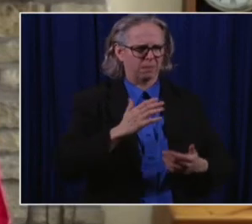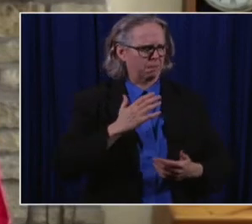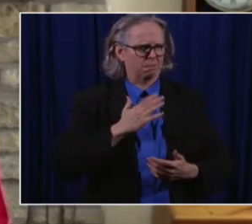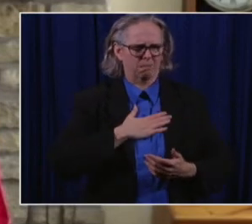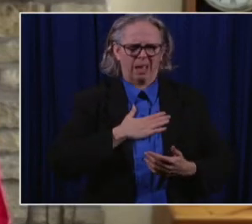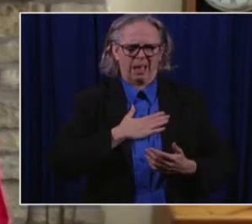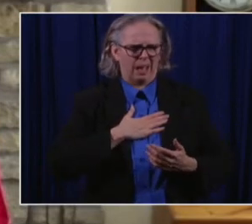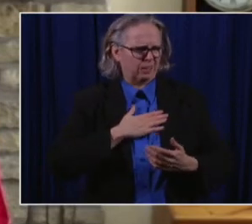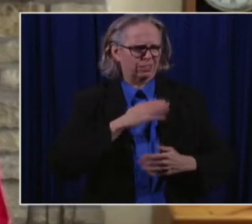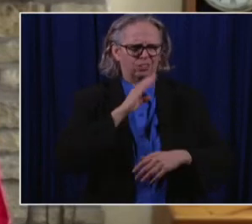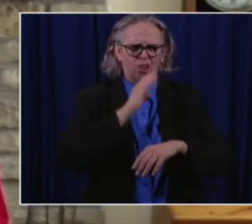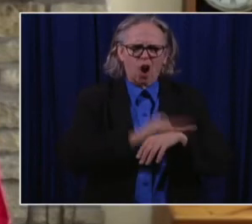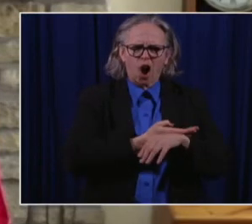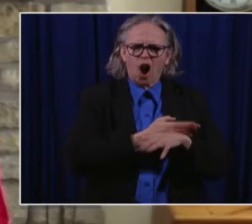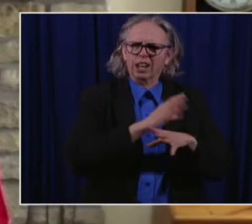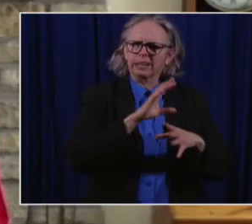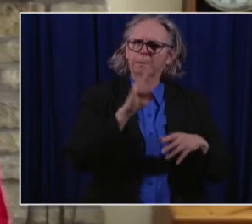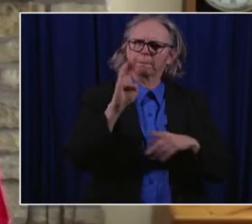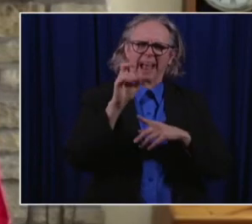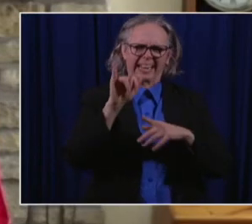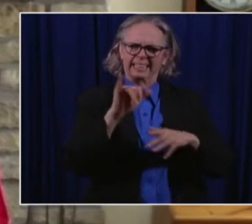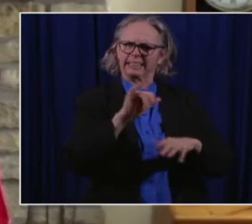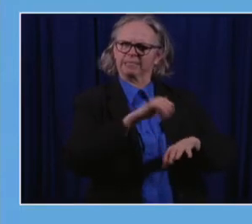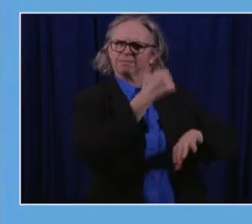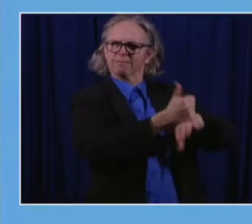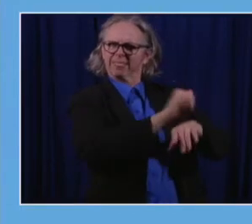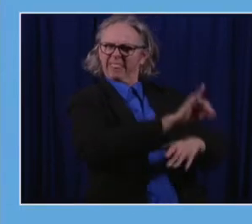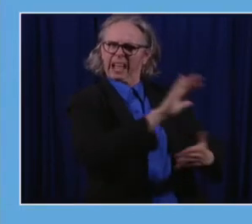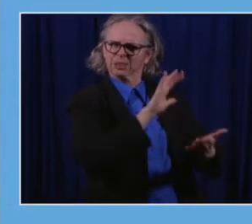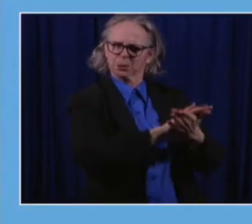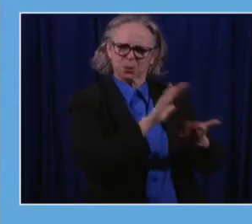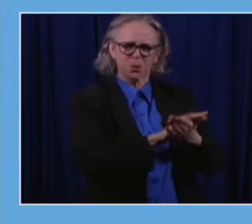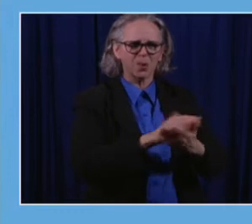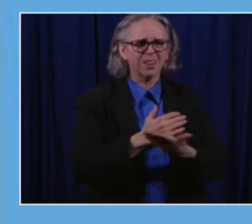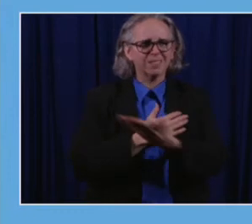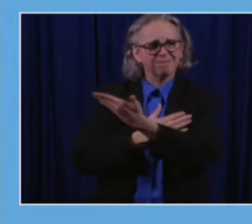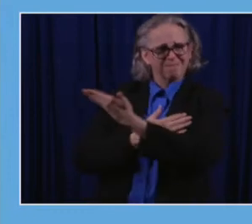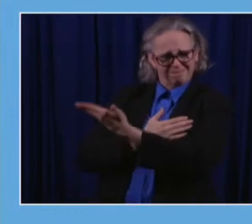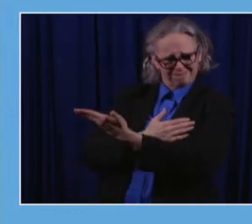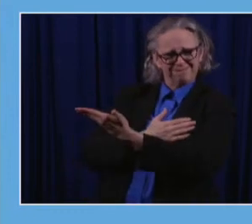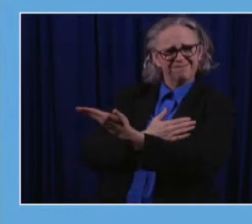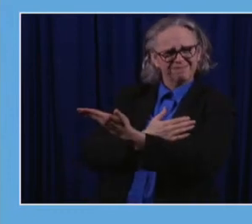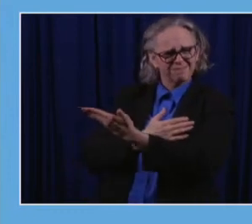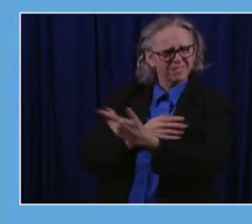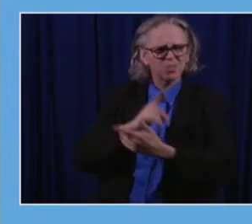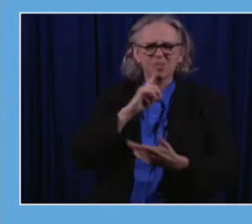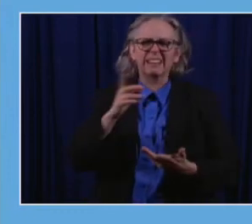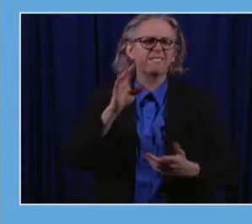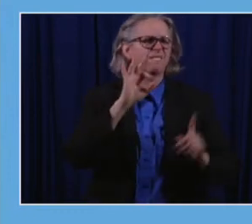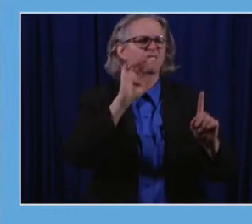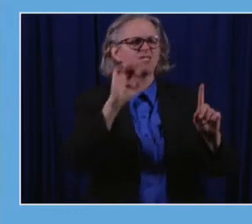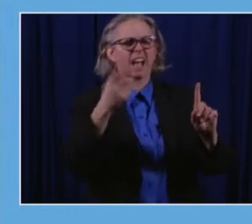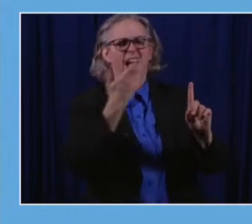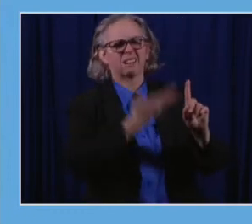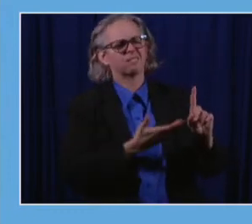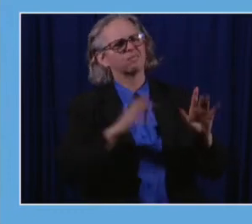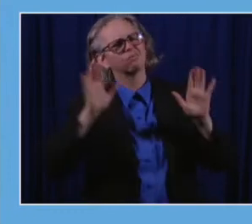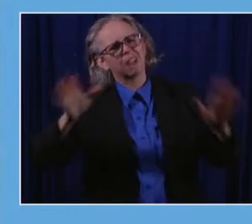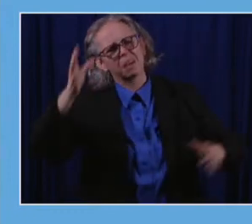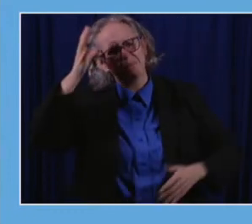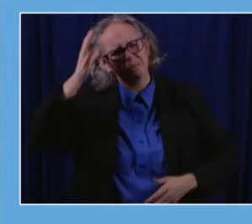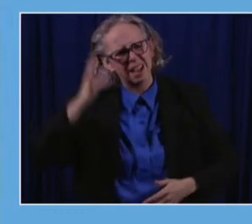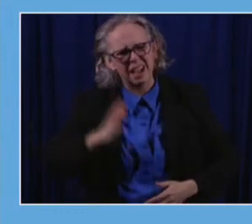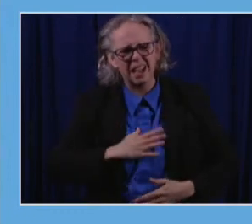see how impacted Fred was, a man of great compassion, when he was seeing some of the